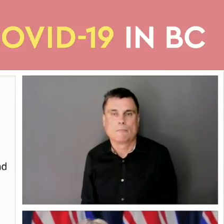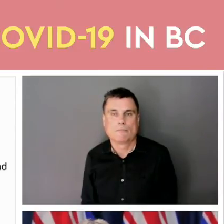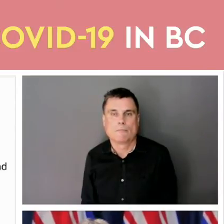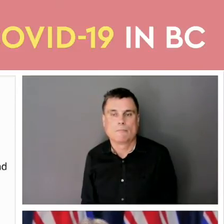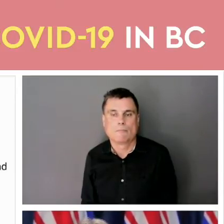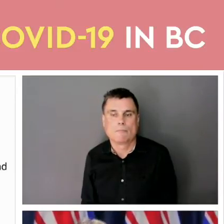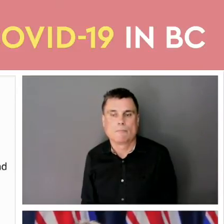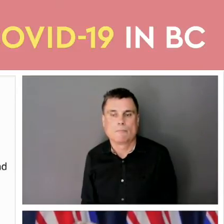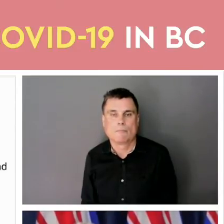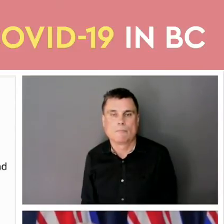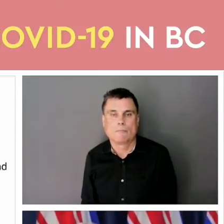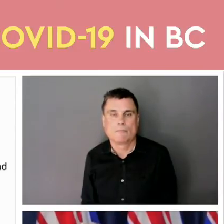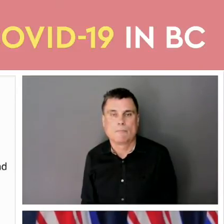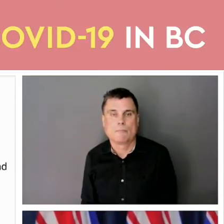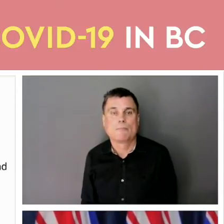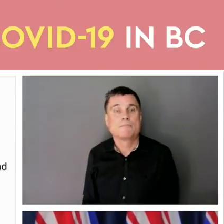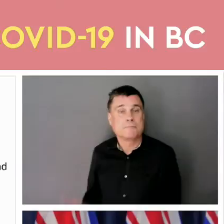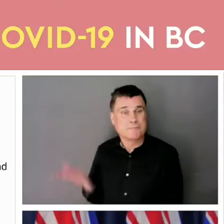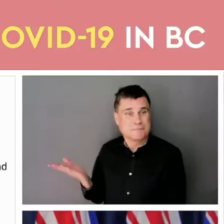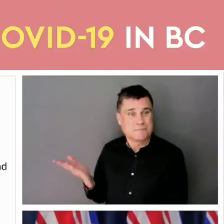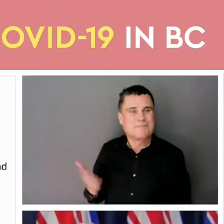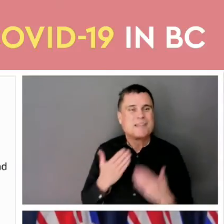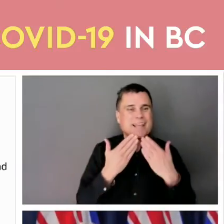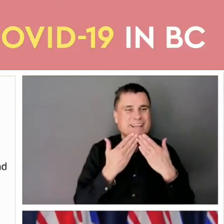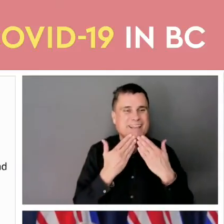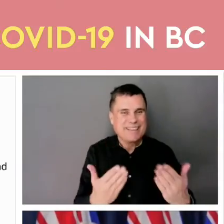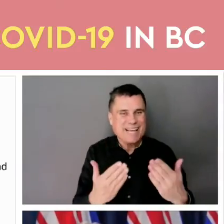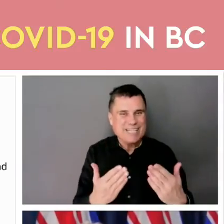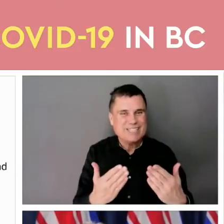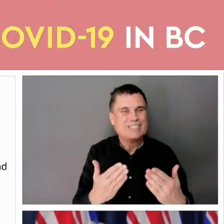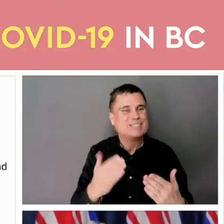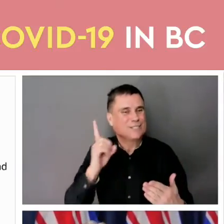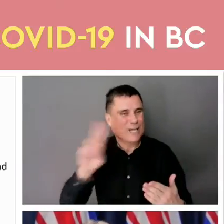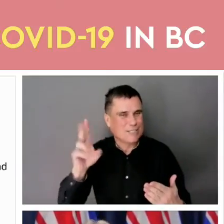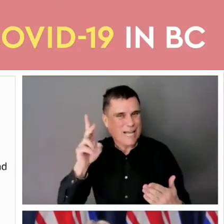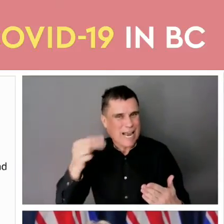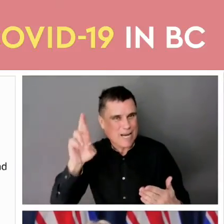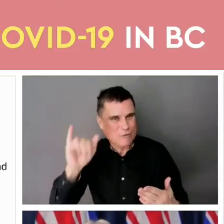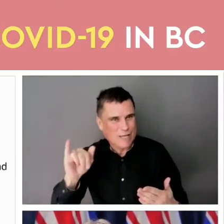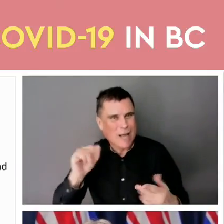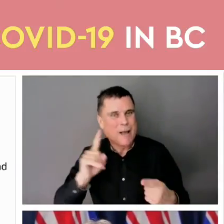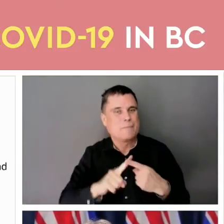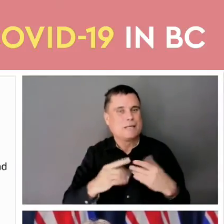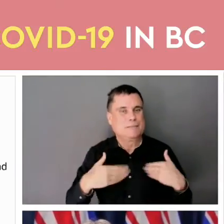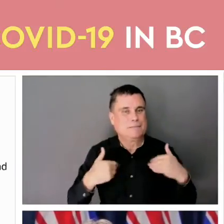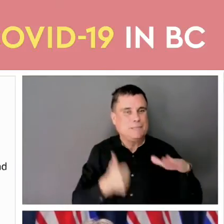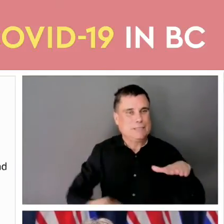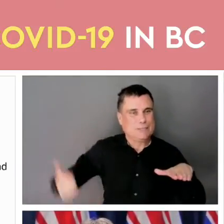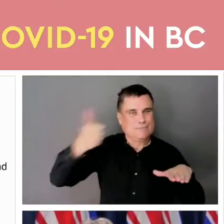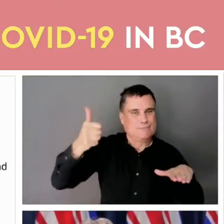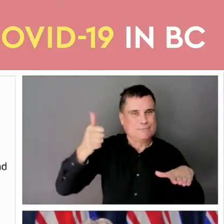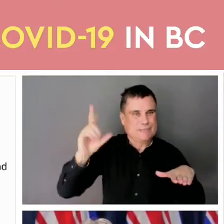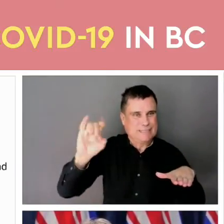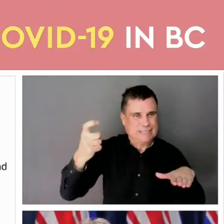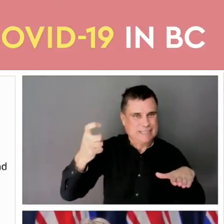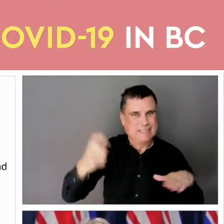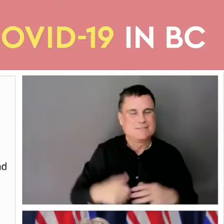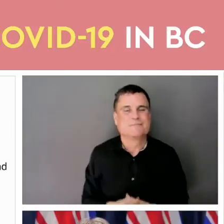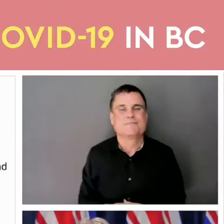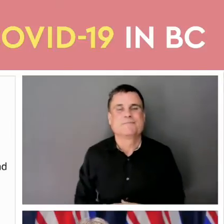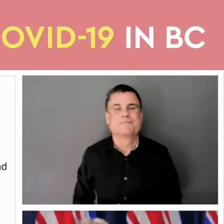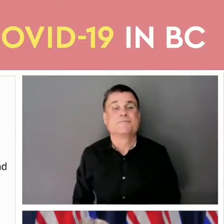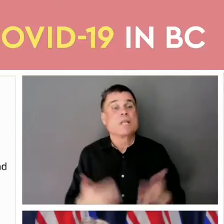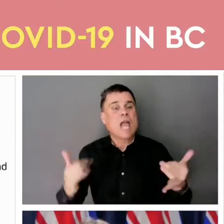Thank you so much, Dr. Henry and Mr. Premier. What I'm going to do is just walk you through a little bit more